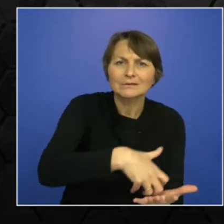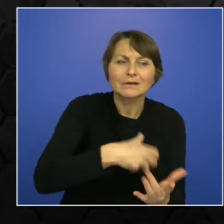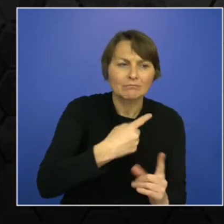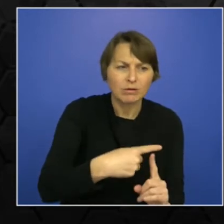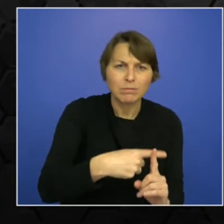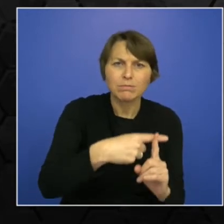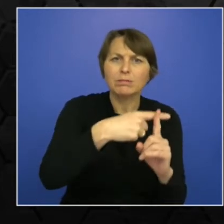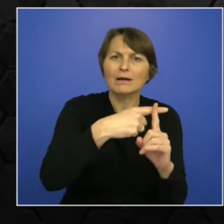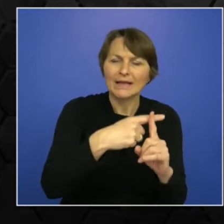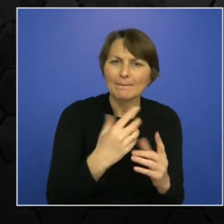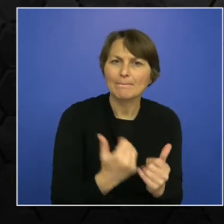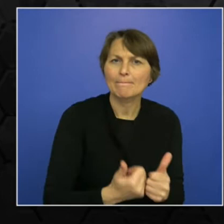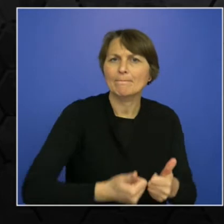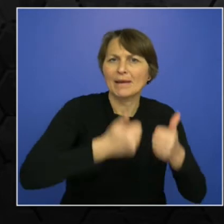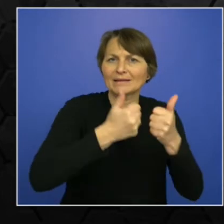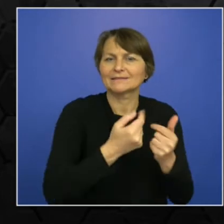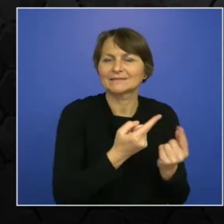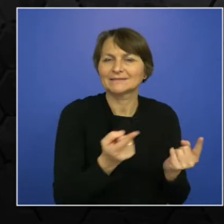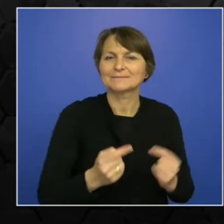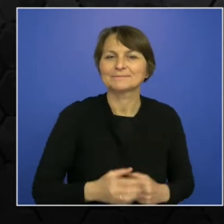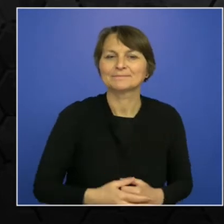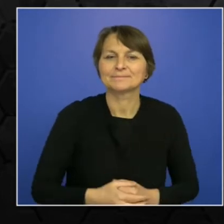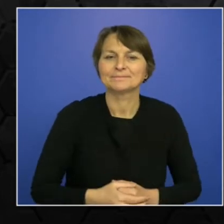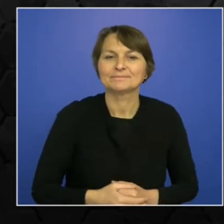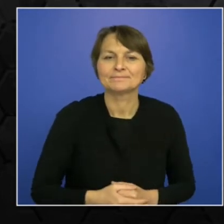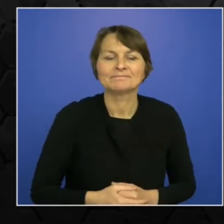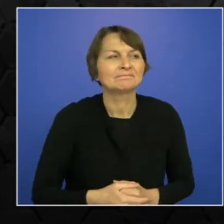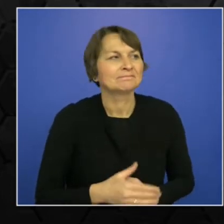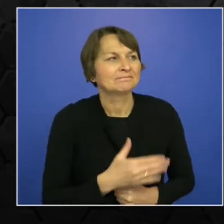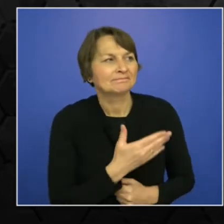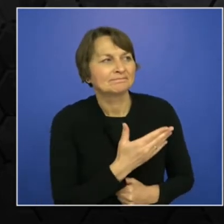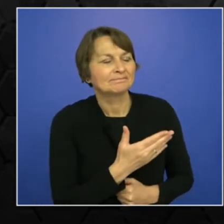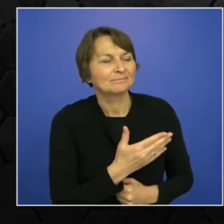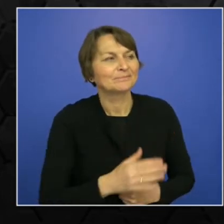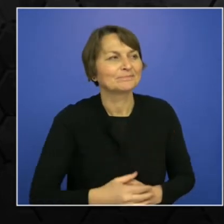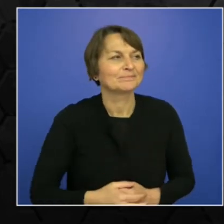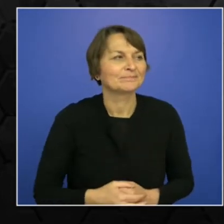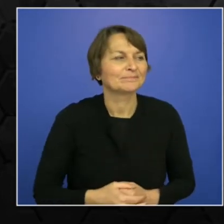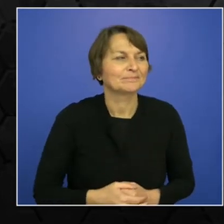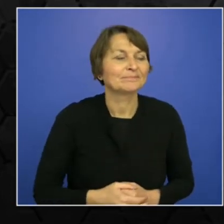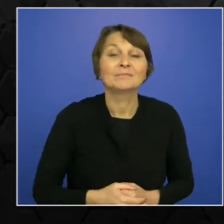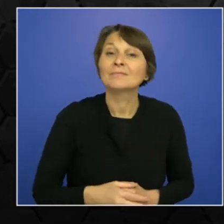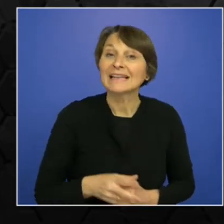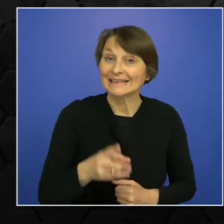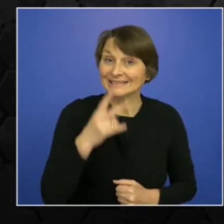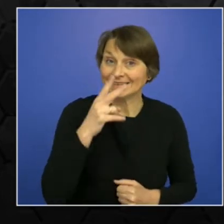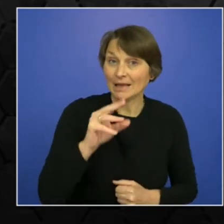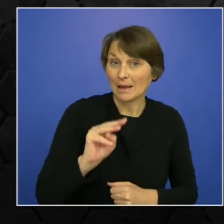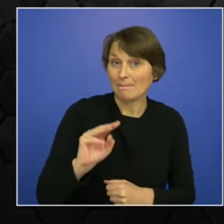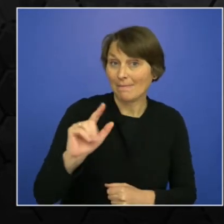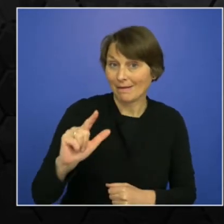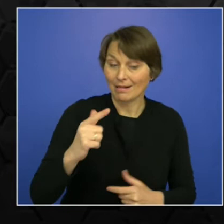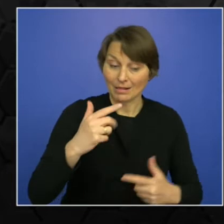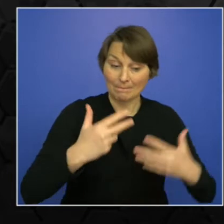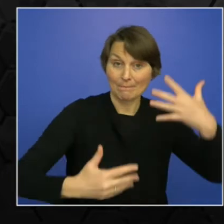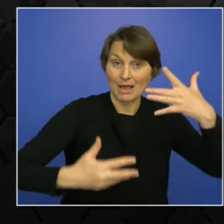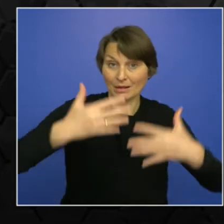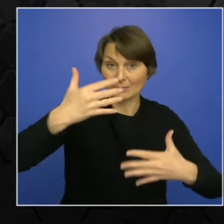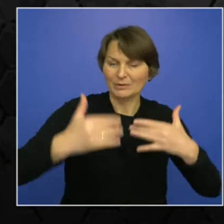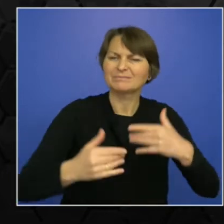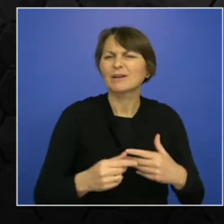As you learn more about machine learning algorithms, you will find that they are typically with one of three machine learning